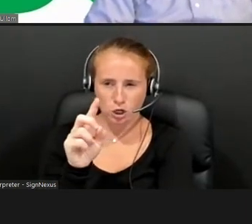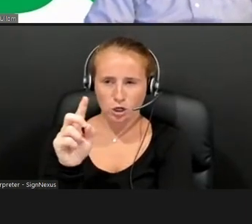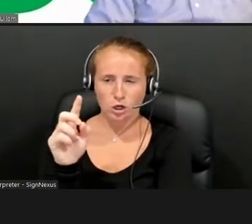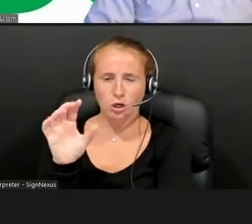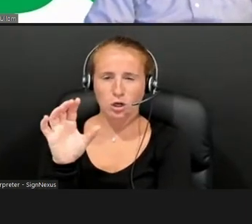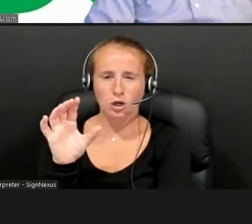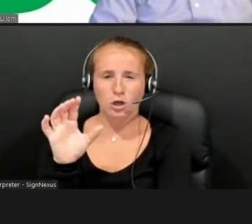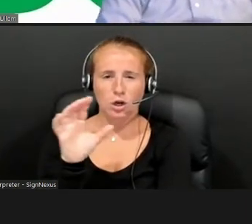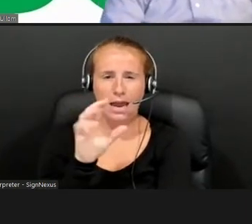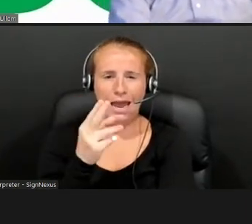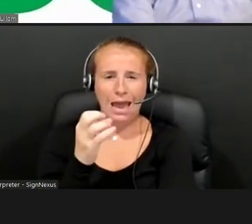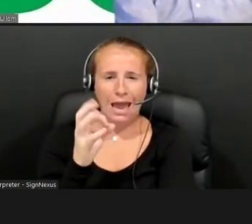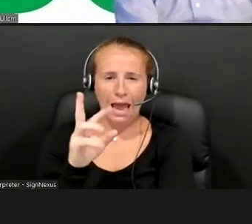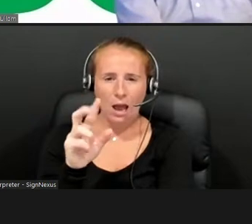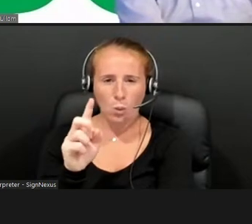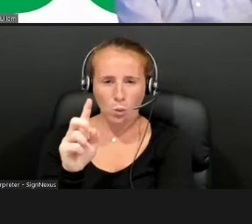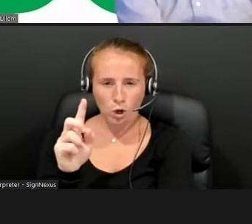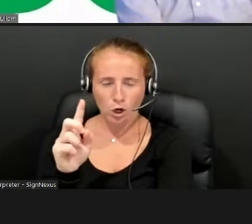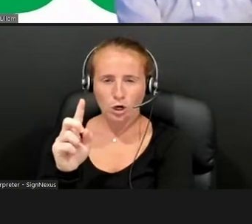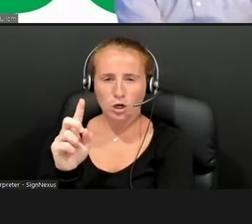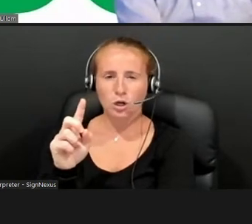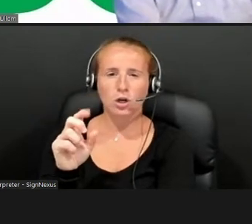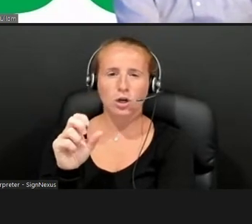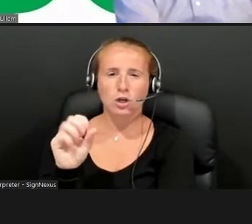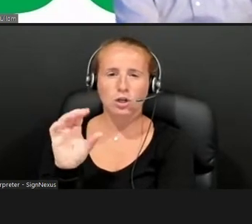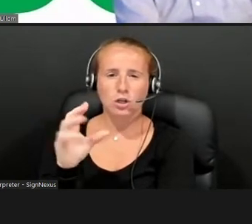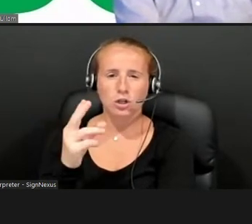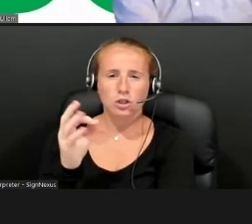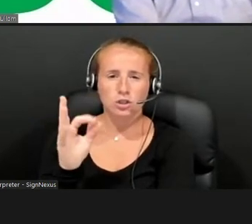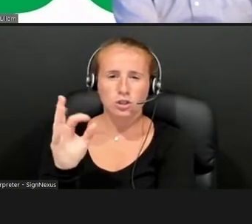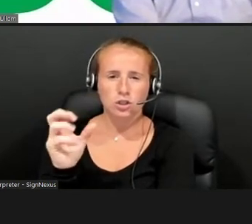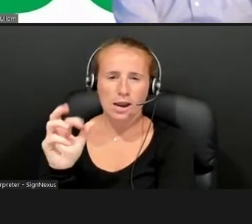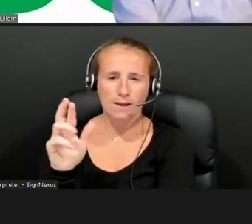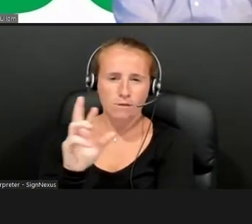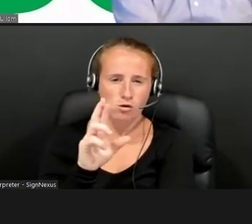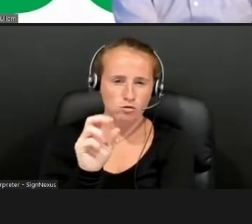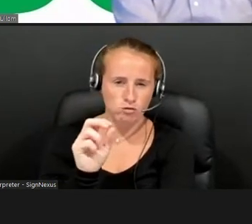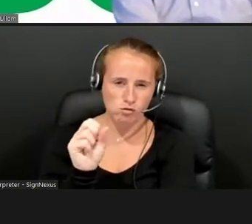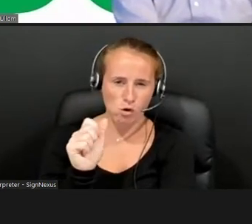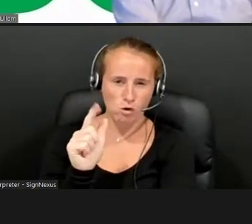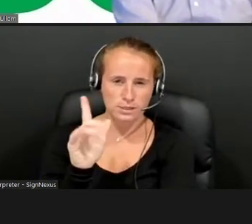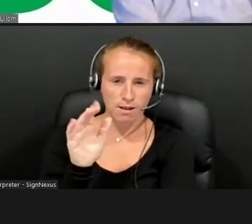Howard Schaefer Rosalie Shields